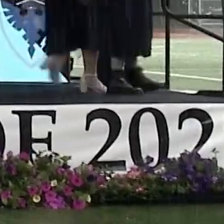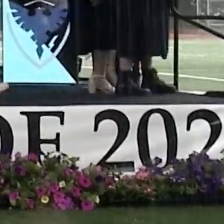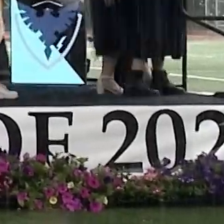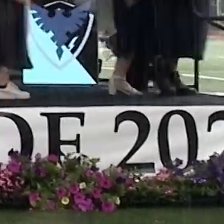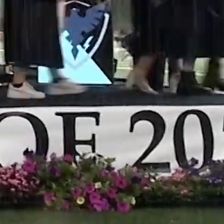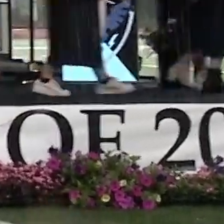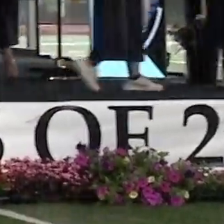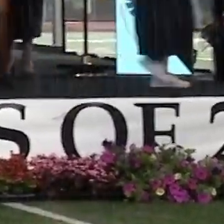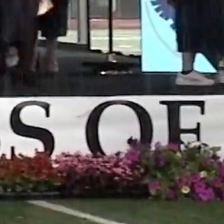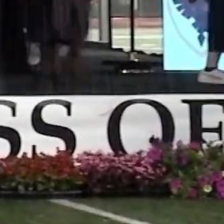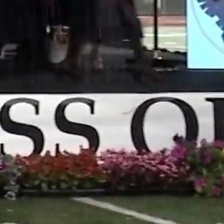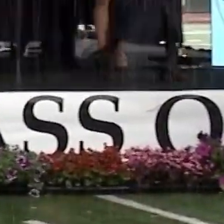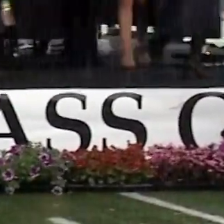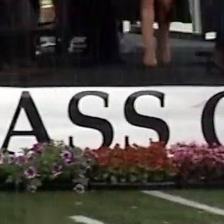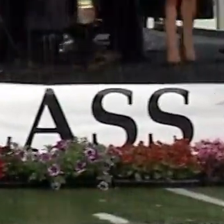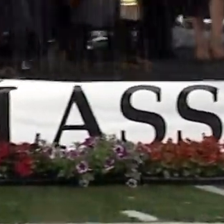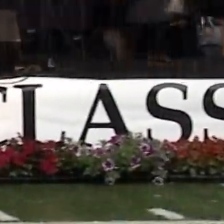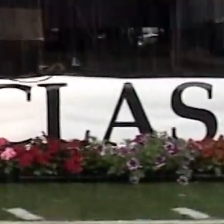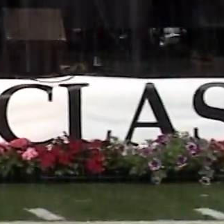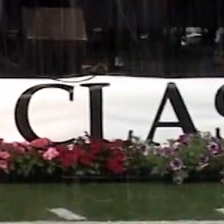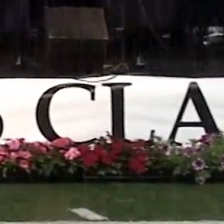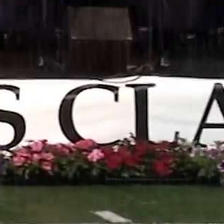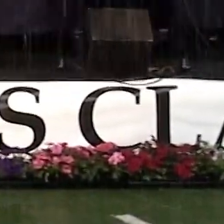Thank you, singers.